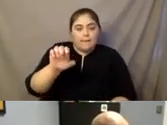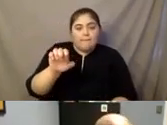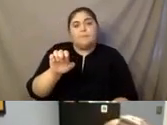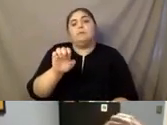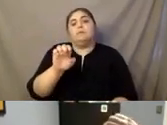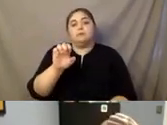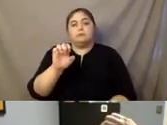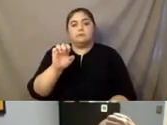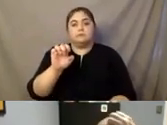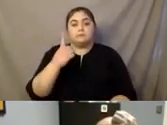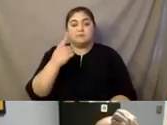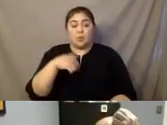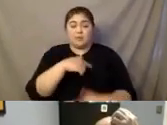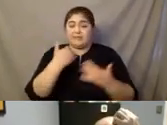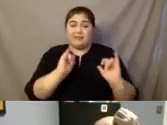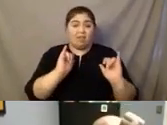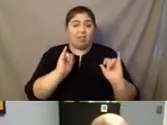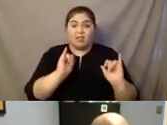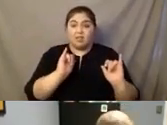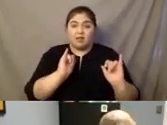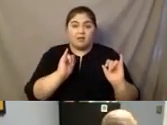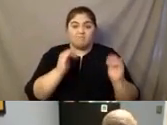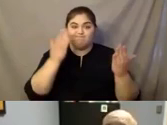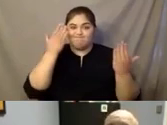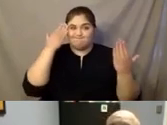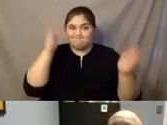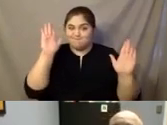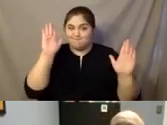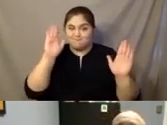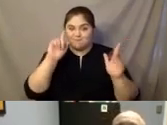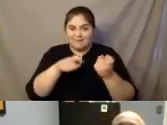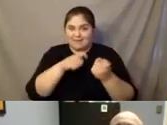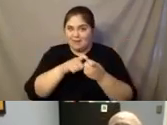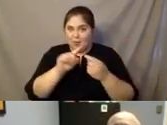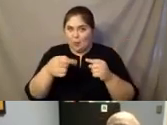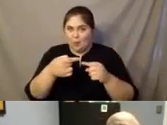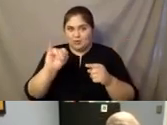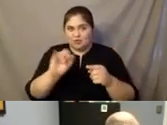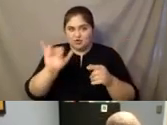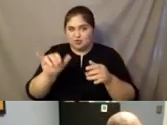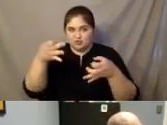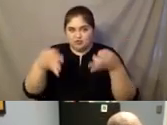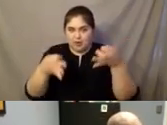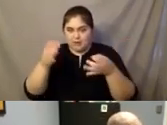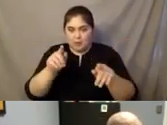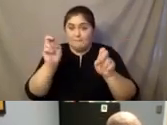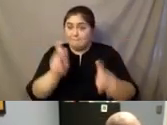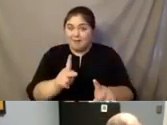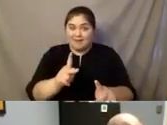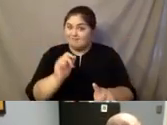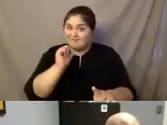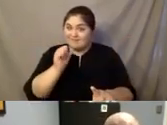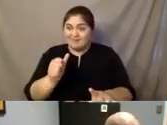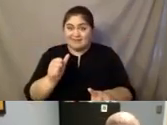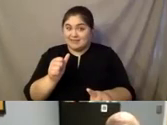And we still, we don't know exactly when jury trials are going to be back, but probably not until very